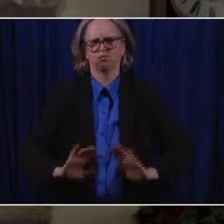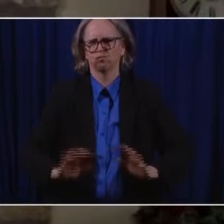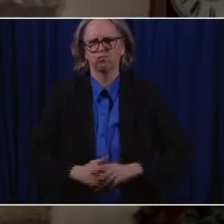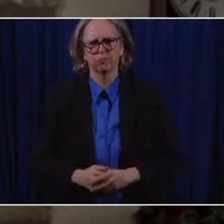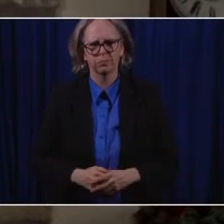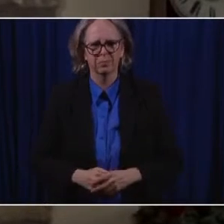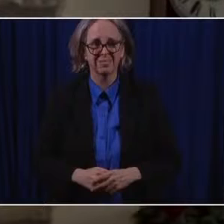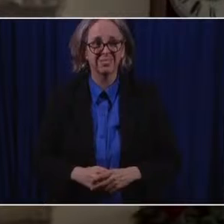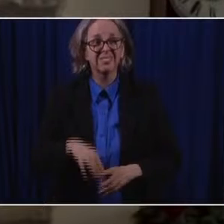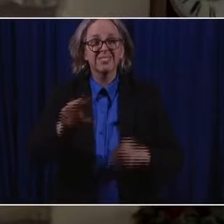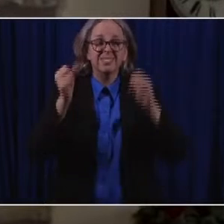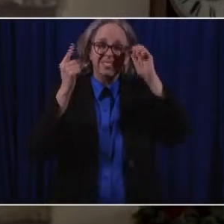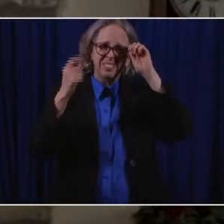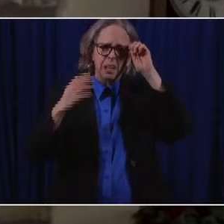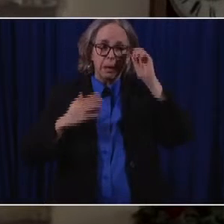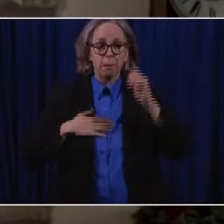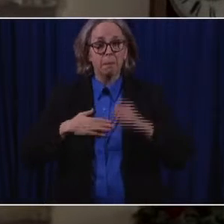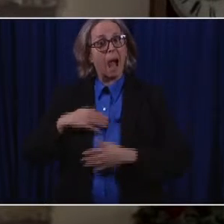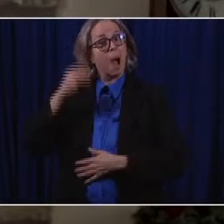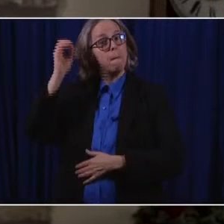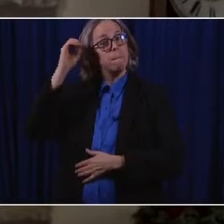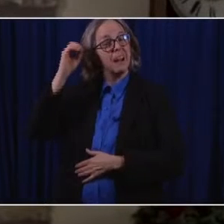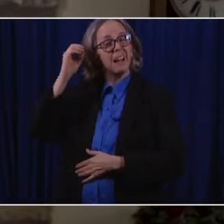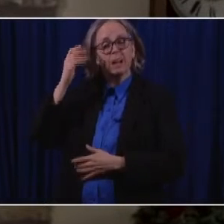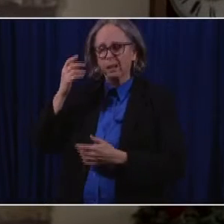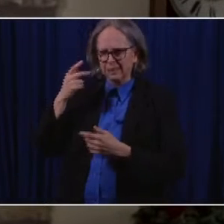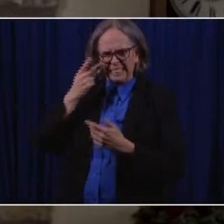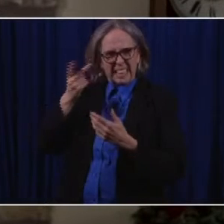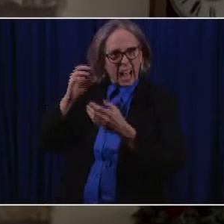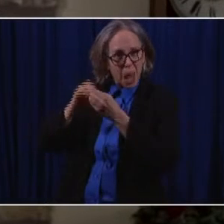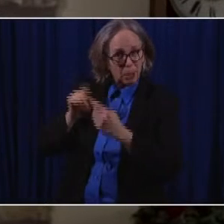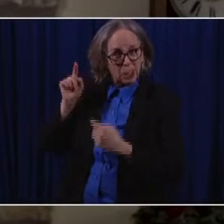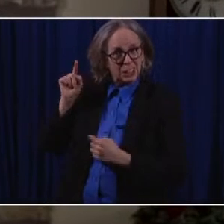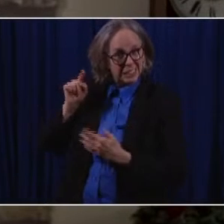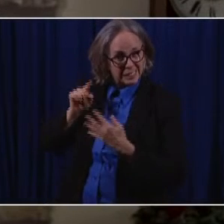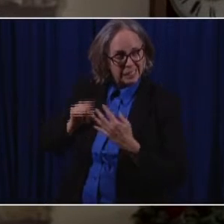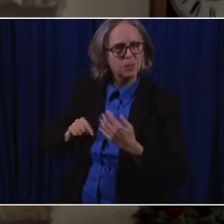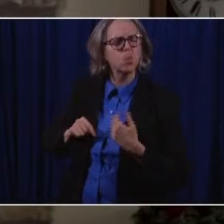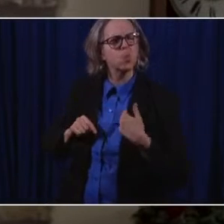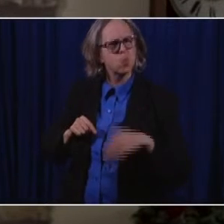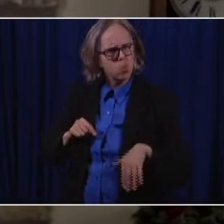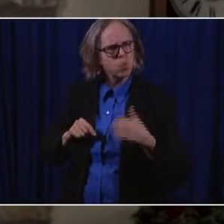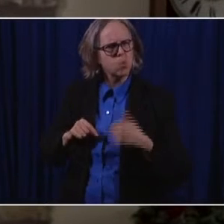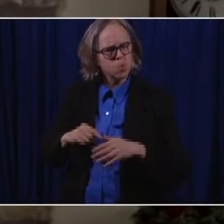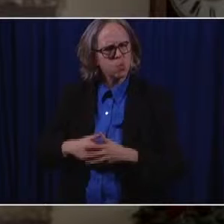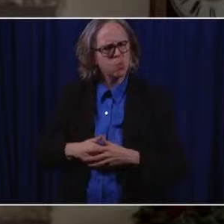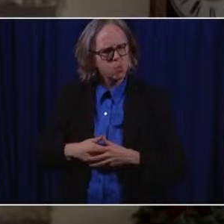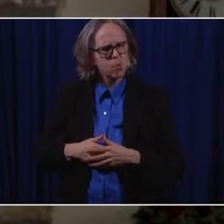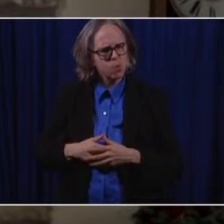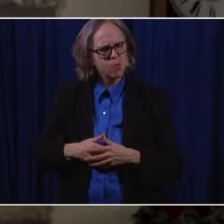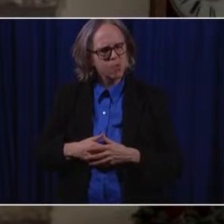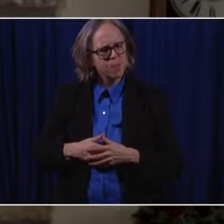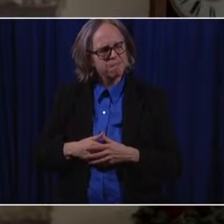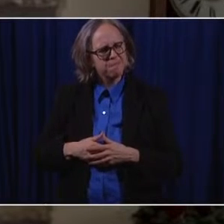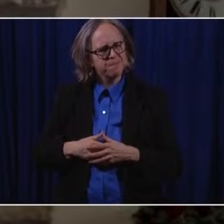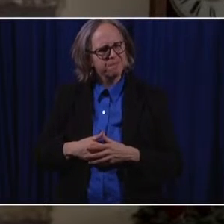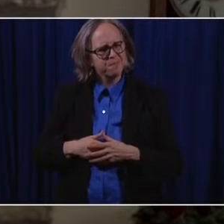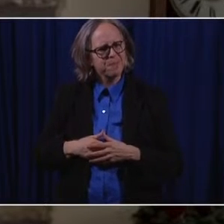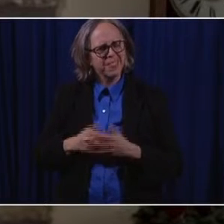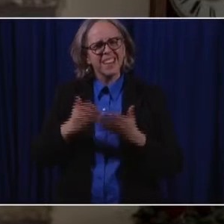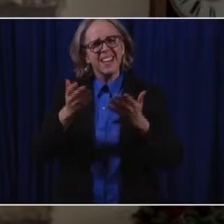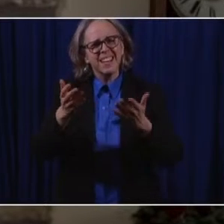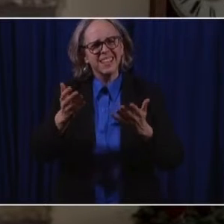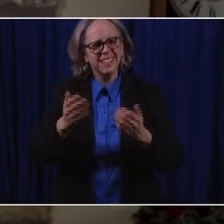numbers and what I take away from these numbers. I believe that most